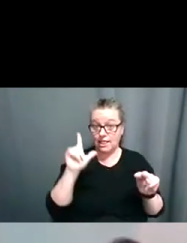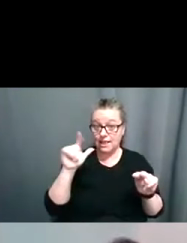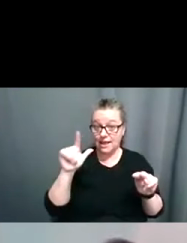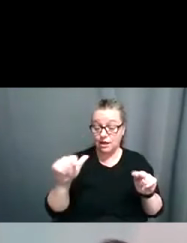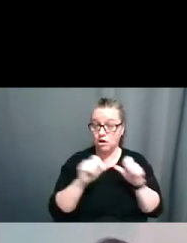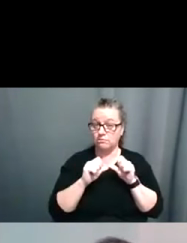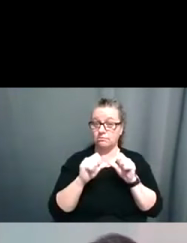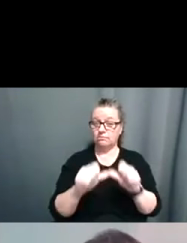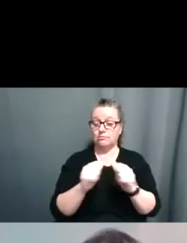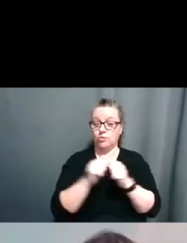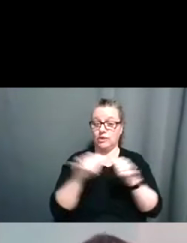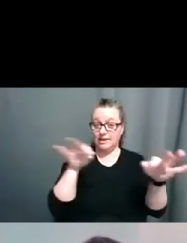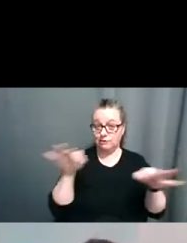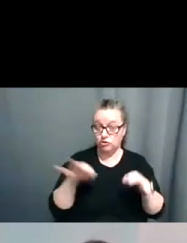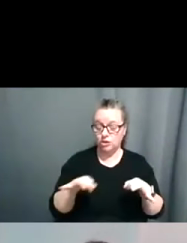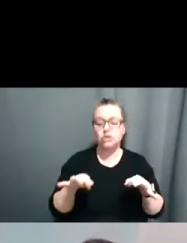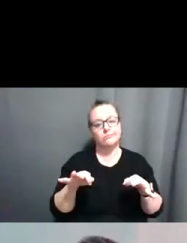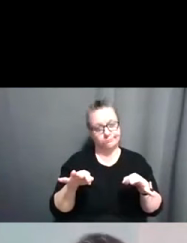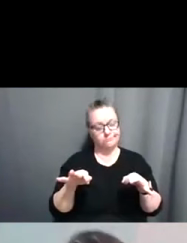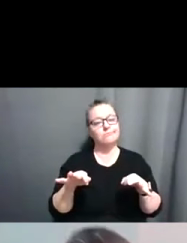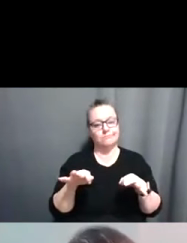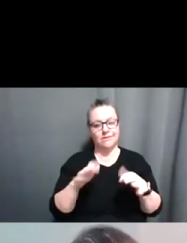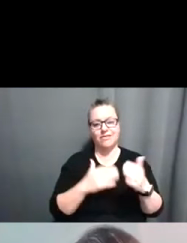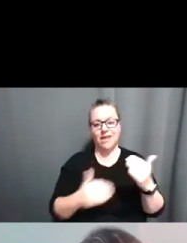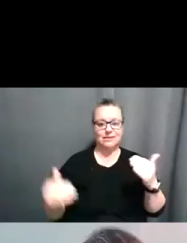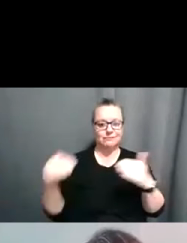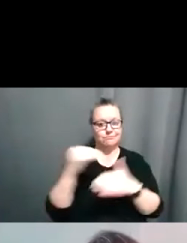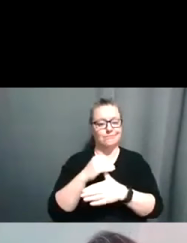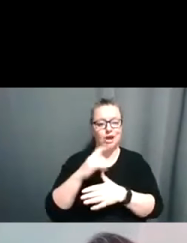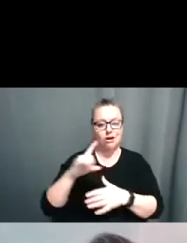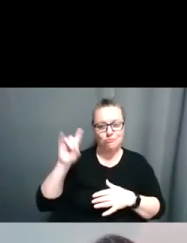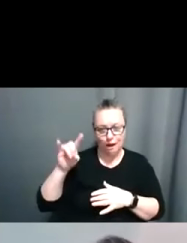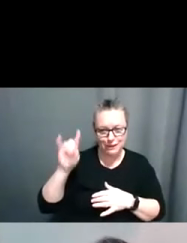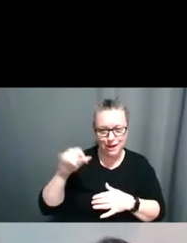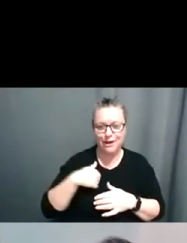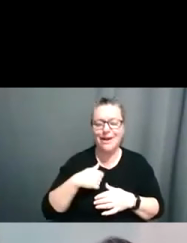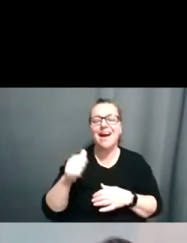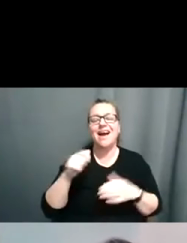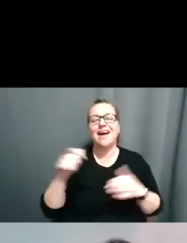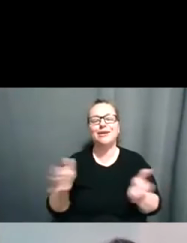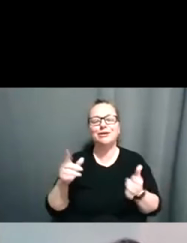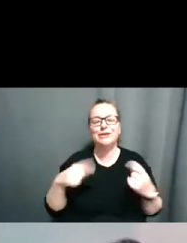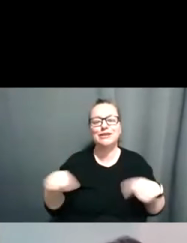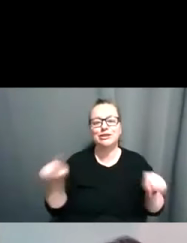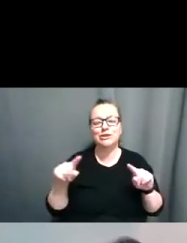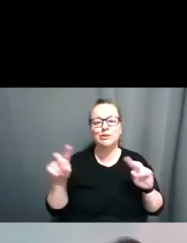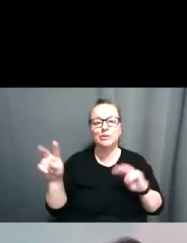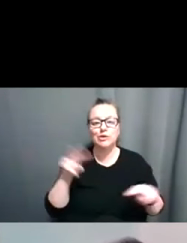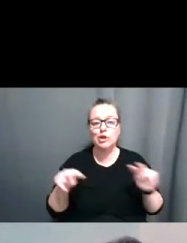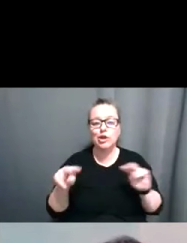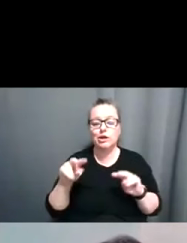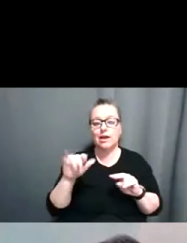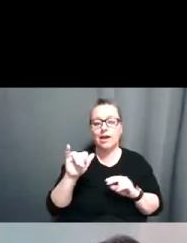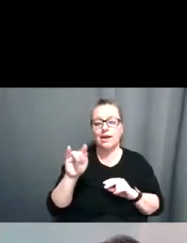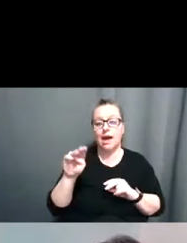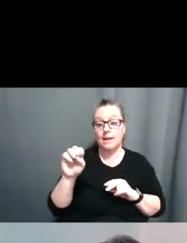the instructions, you're actually up a level to rock star. So I encourage you to look at item 2A in